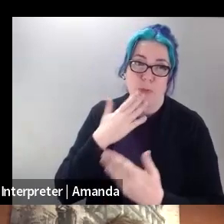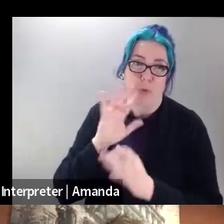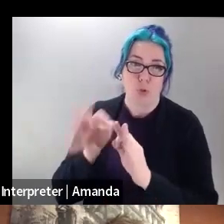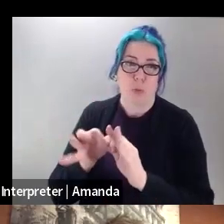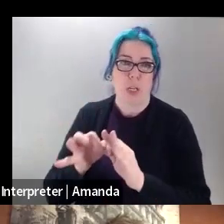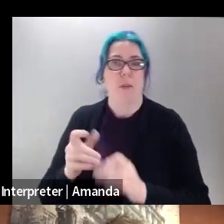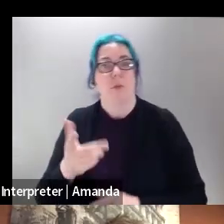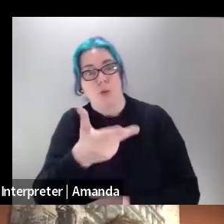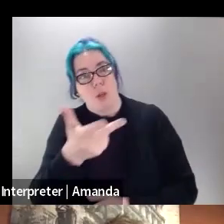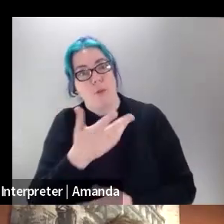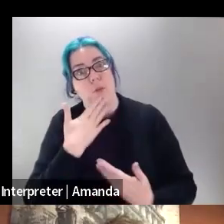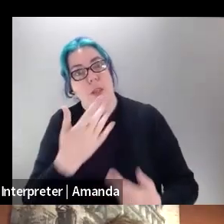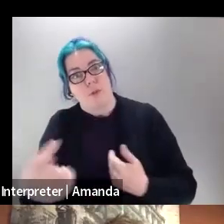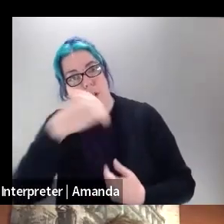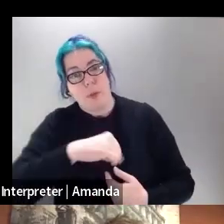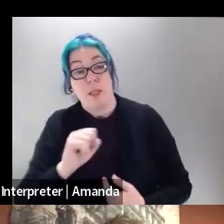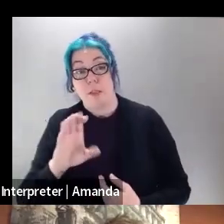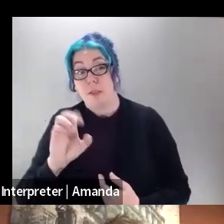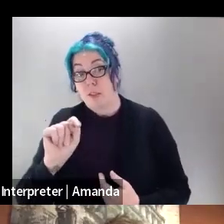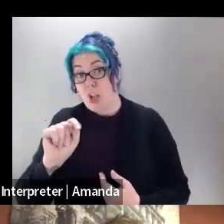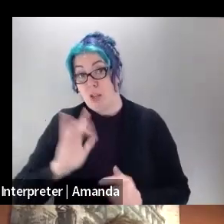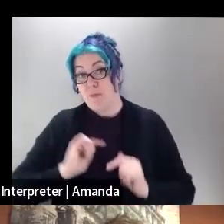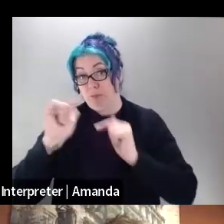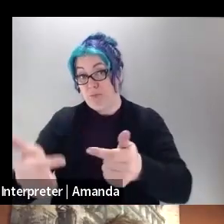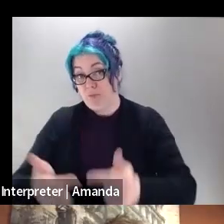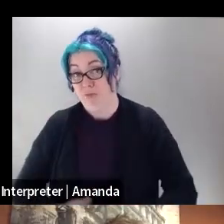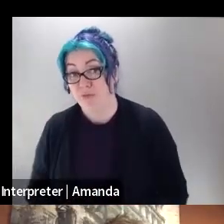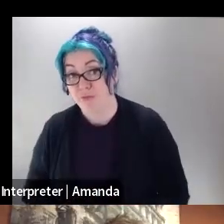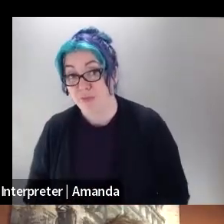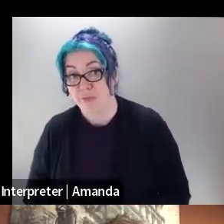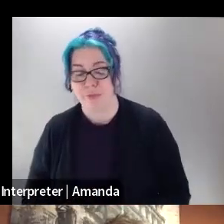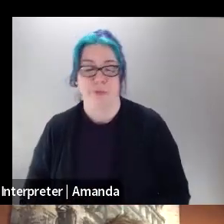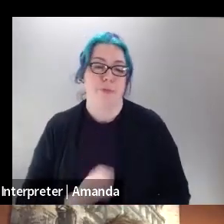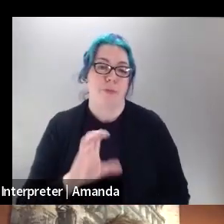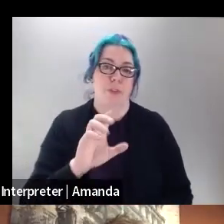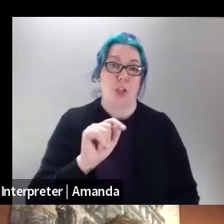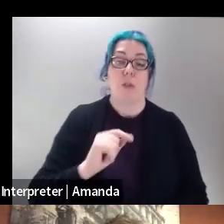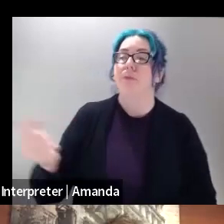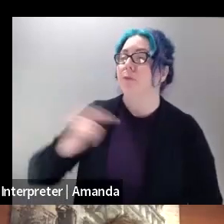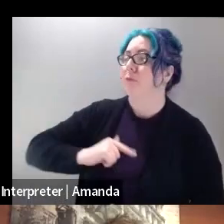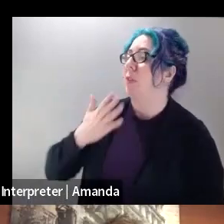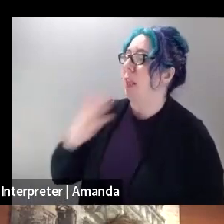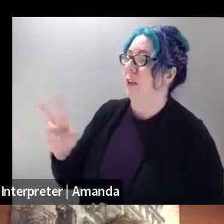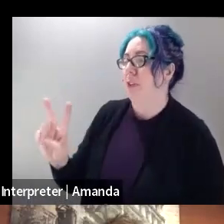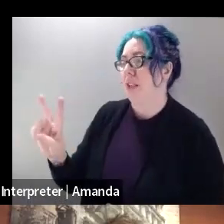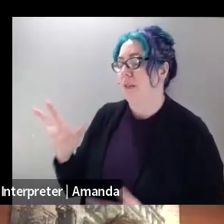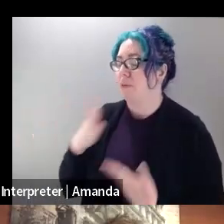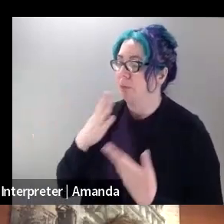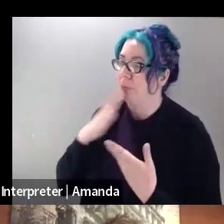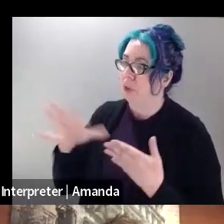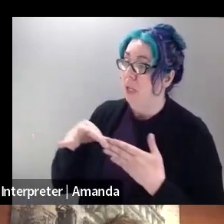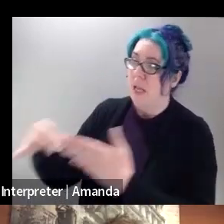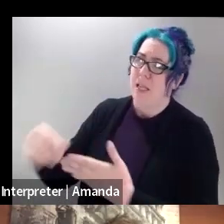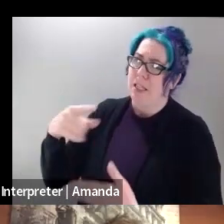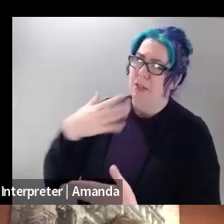well. Scott, I'm going to hand it back to you. Thank you very much. Yeah, much gratitude to you, Vanessa, for guiding this